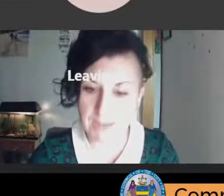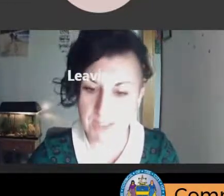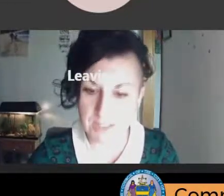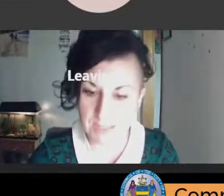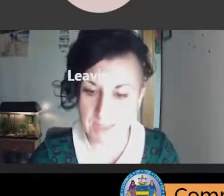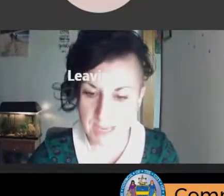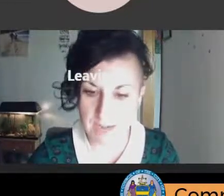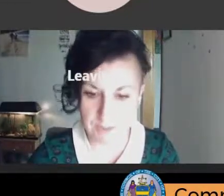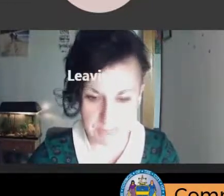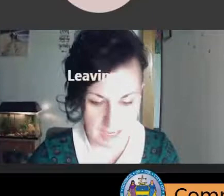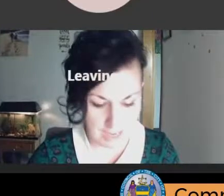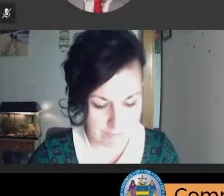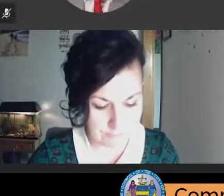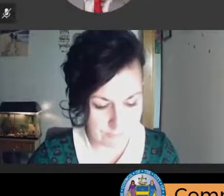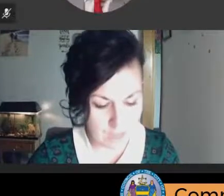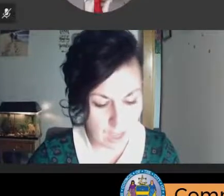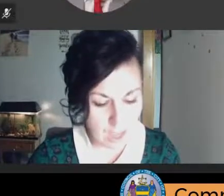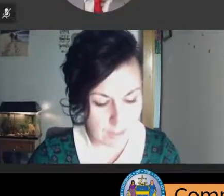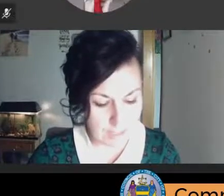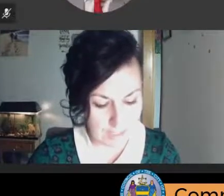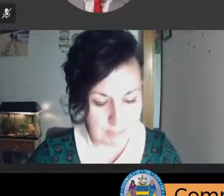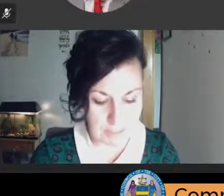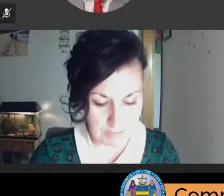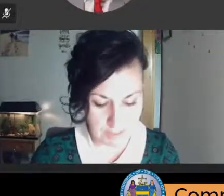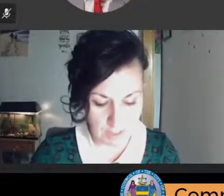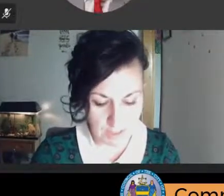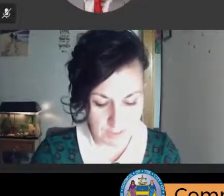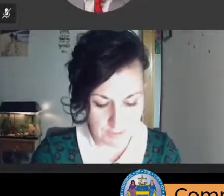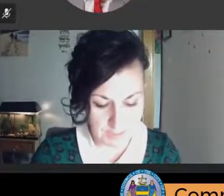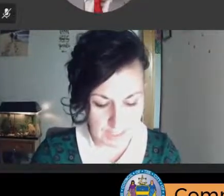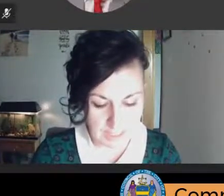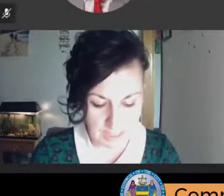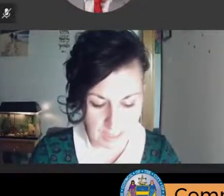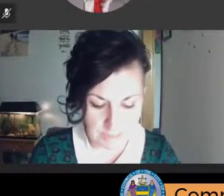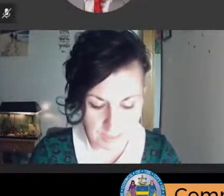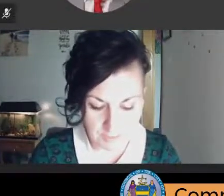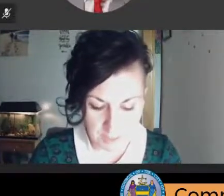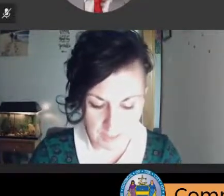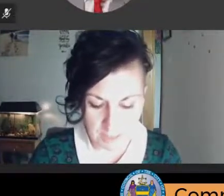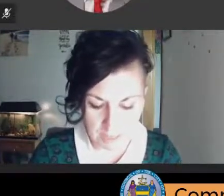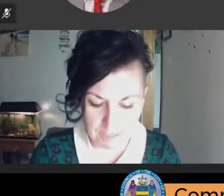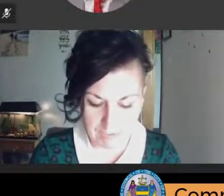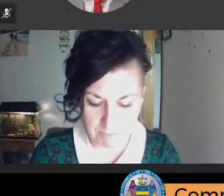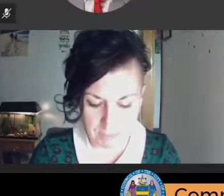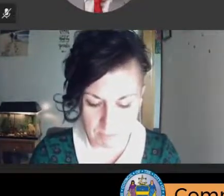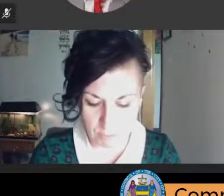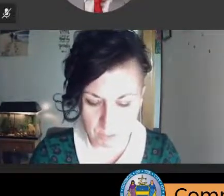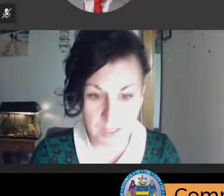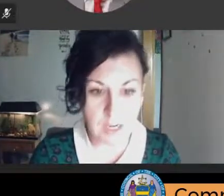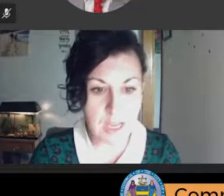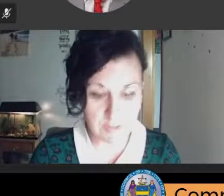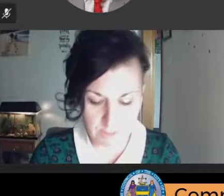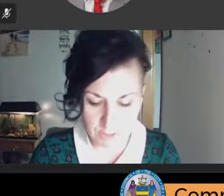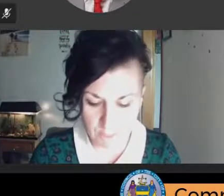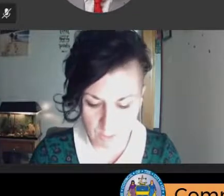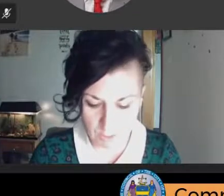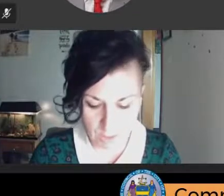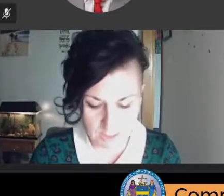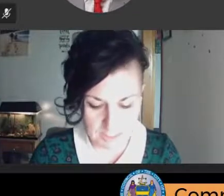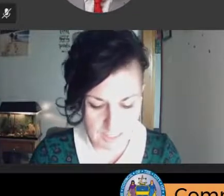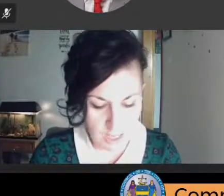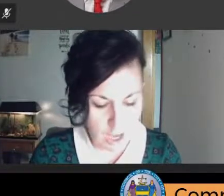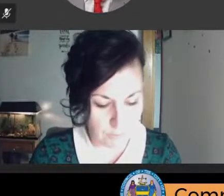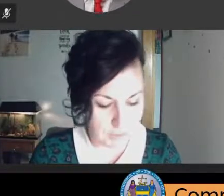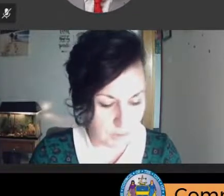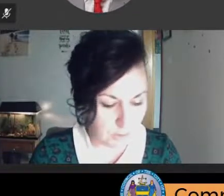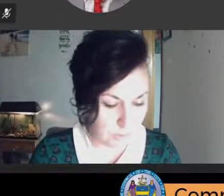fierce advocacy today on their behalf. My name is Amy Millar, as I have stated, and I am testifying today on behalf of my employer, Vision for